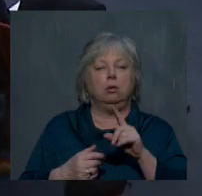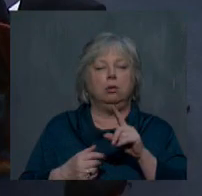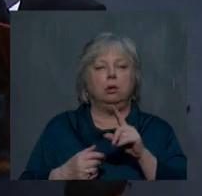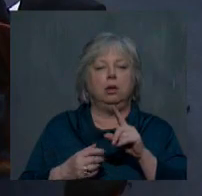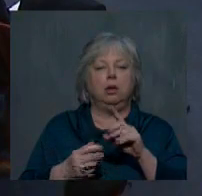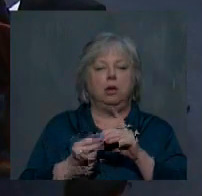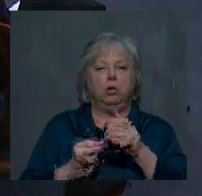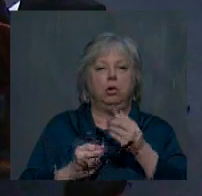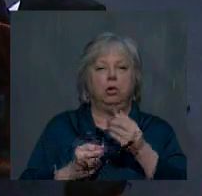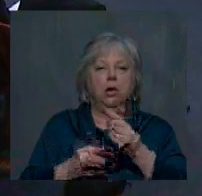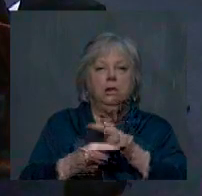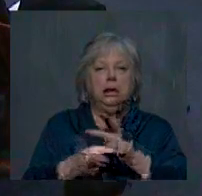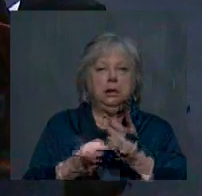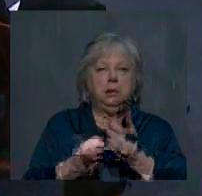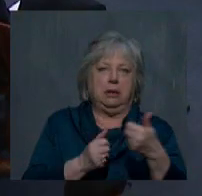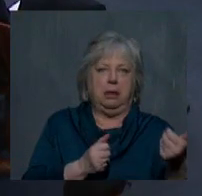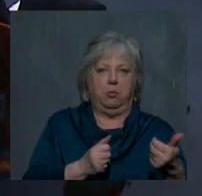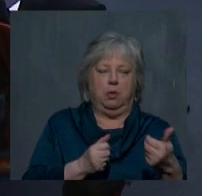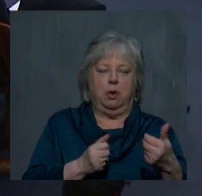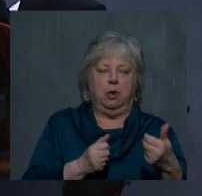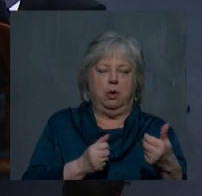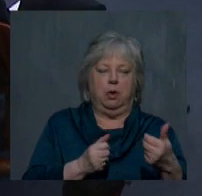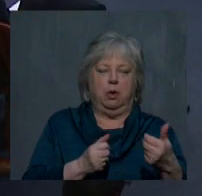List of,